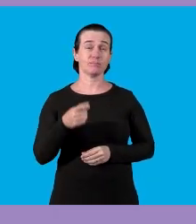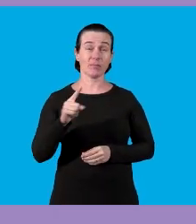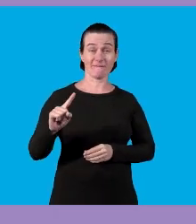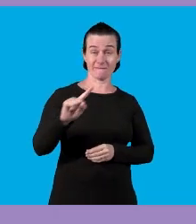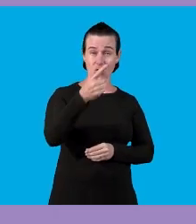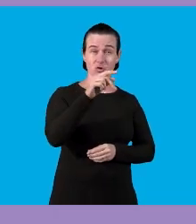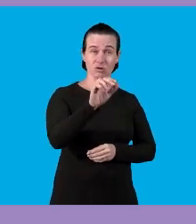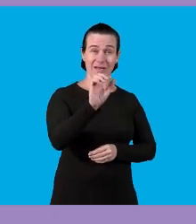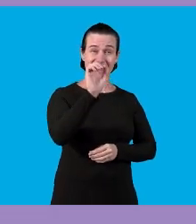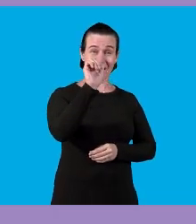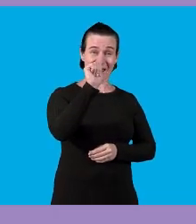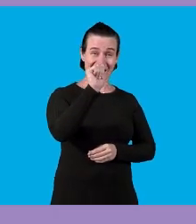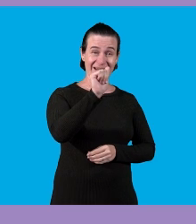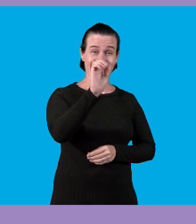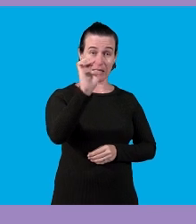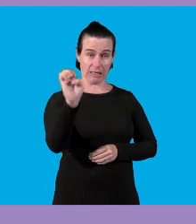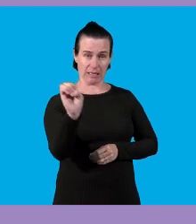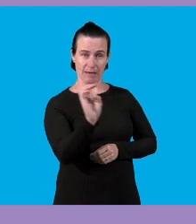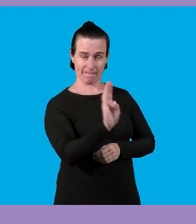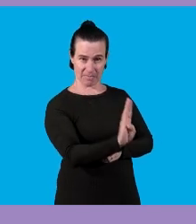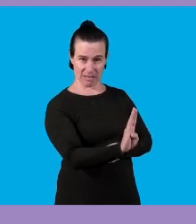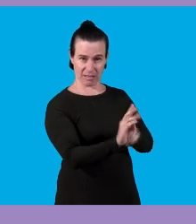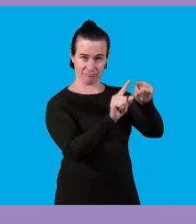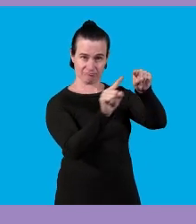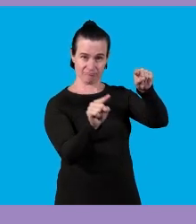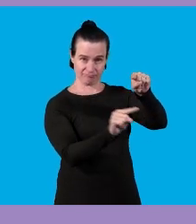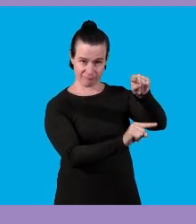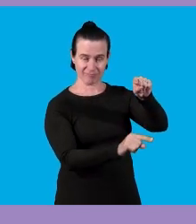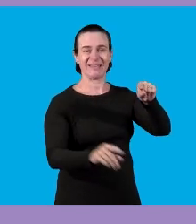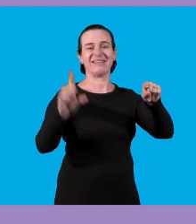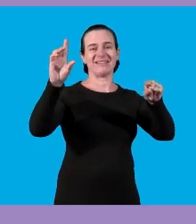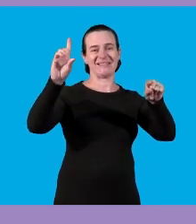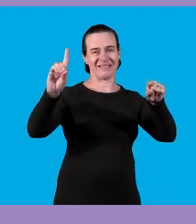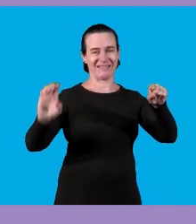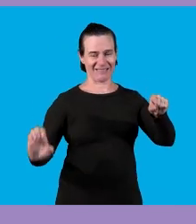AEB and triangle DCE.